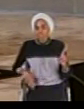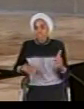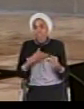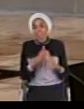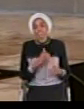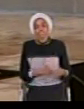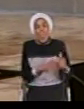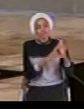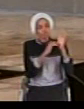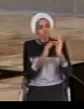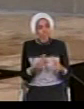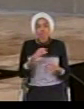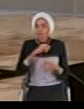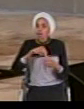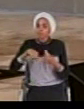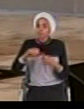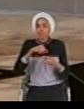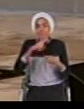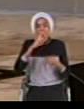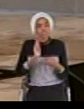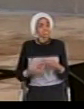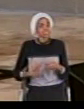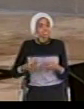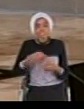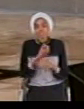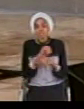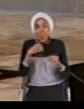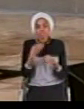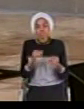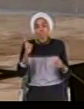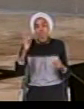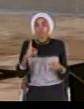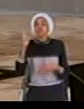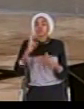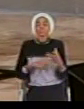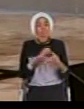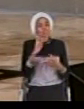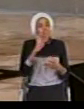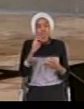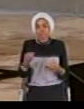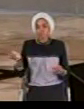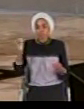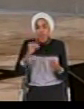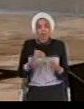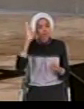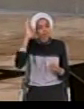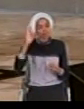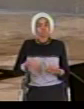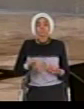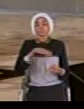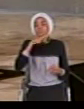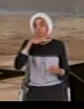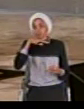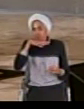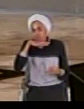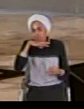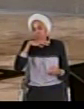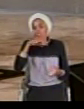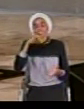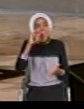apostles concerning the salvation of the Lord, whatever you add will corrupt